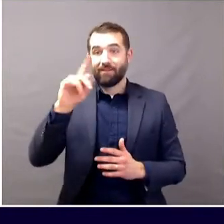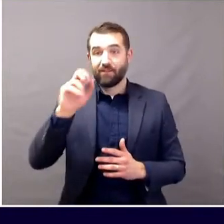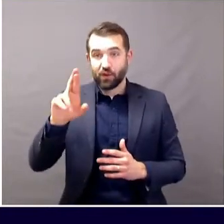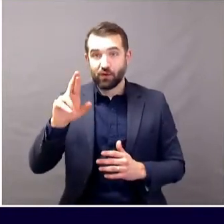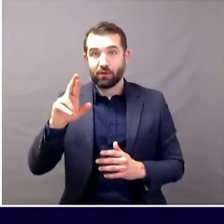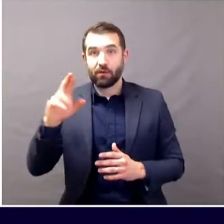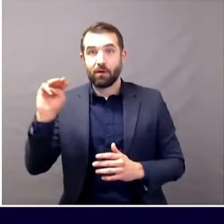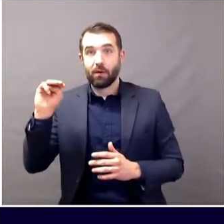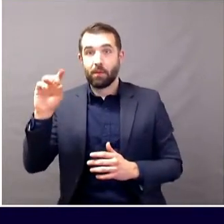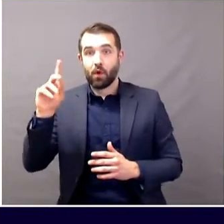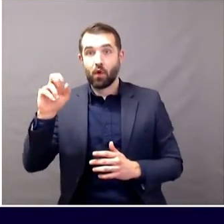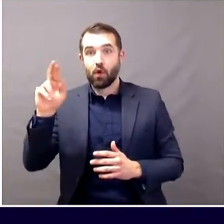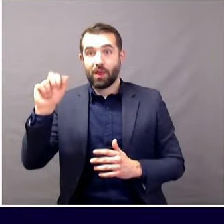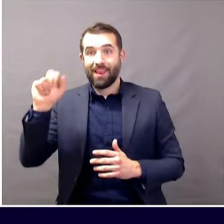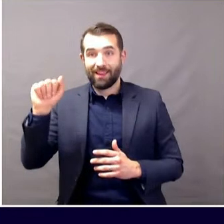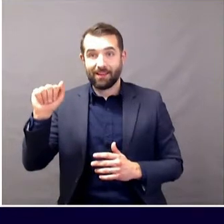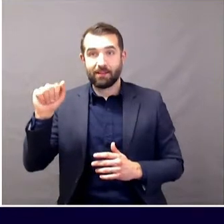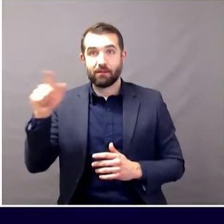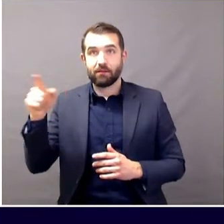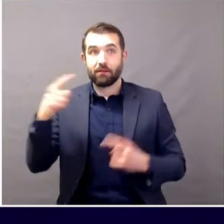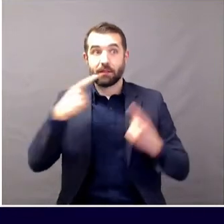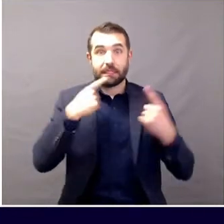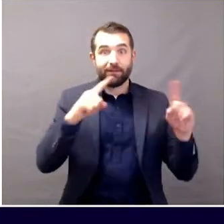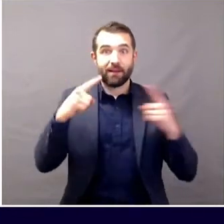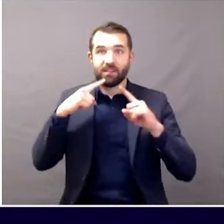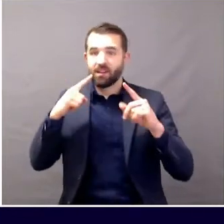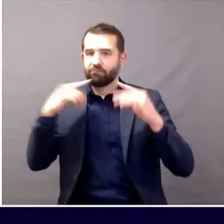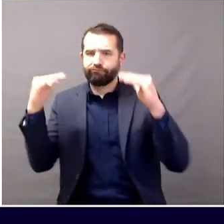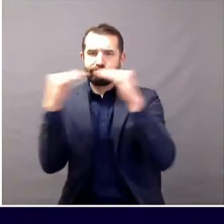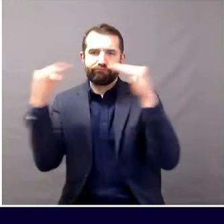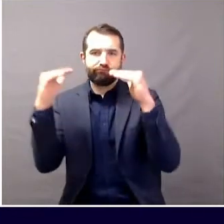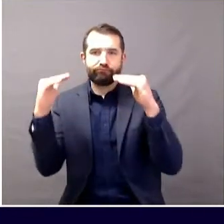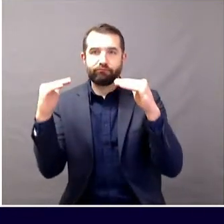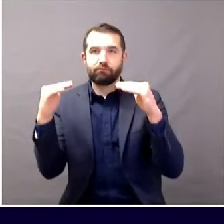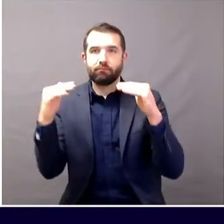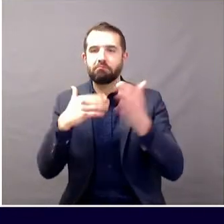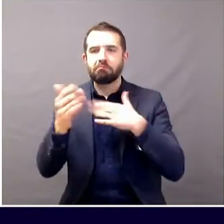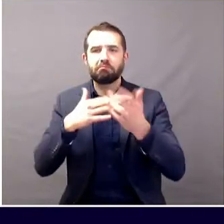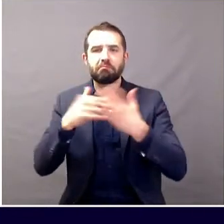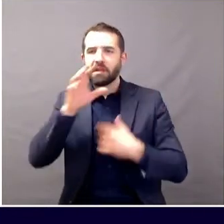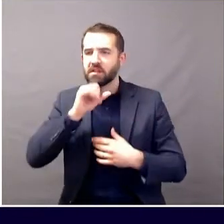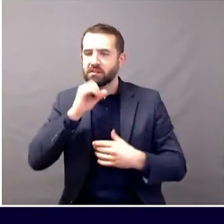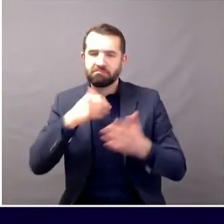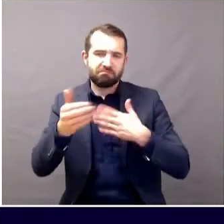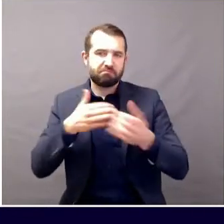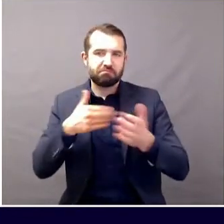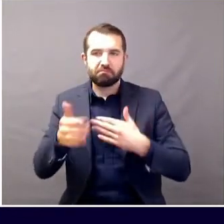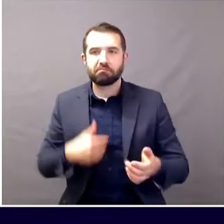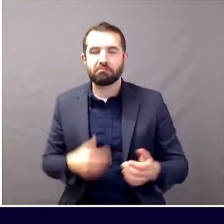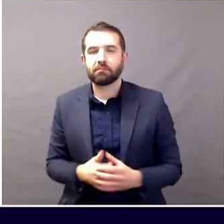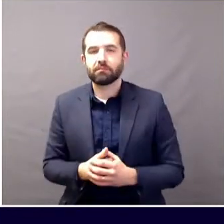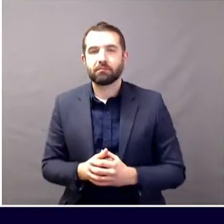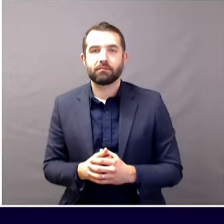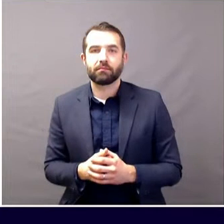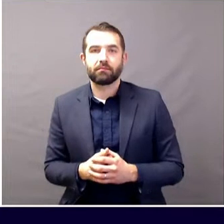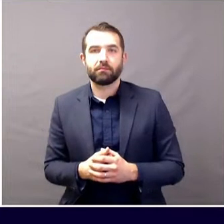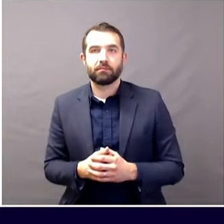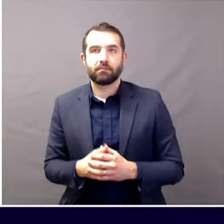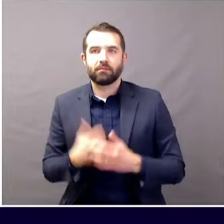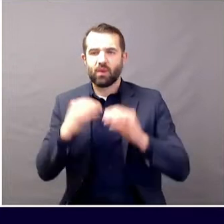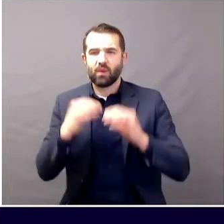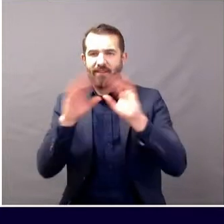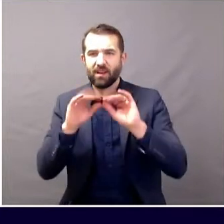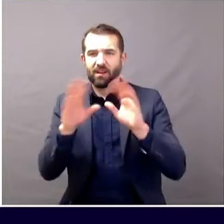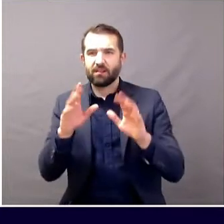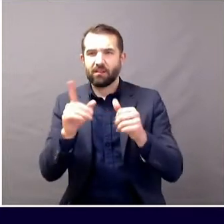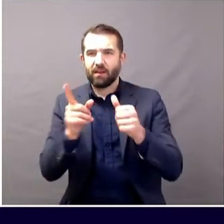are statistically equivalent to one another across all age groups. Okay, so she's asking, just to clarify for the first part of that, about long-term